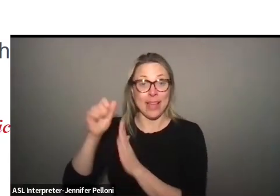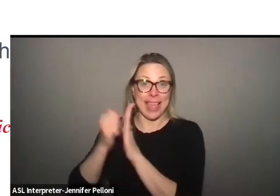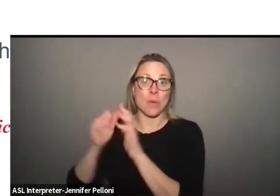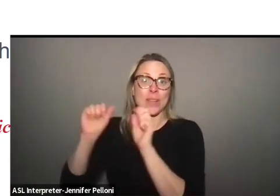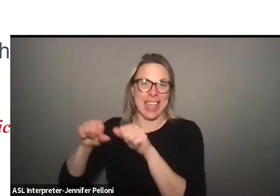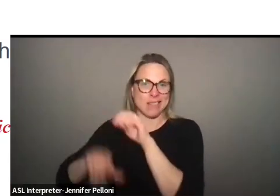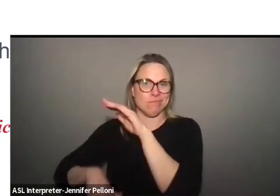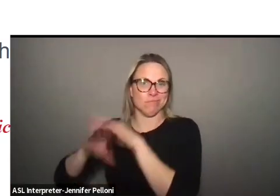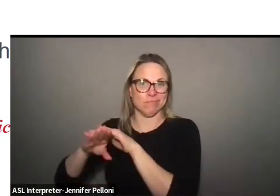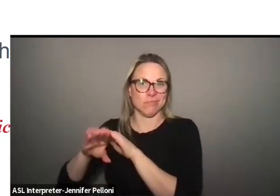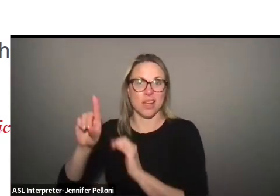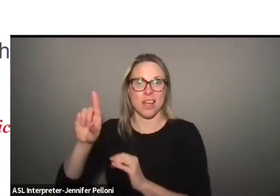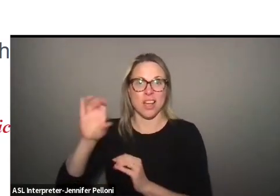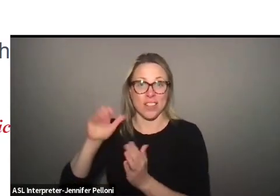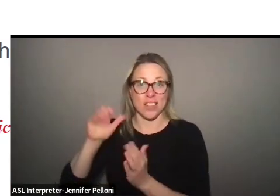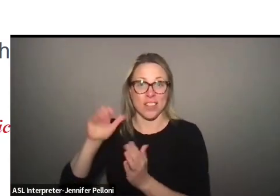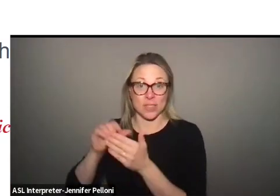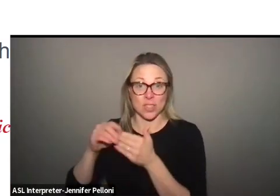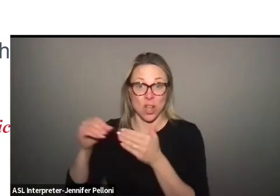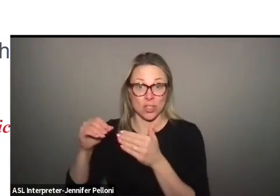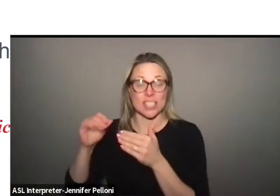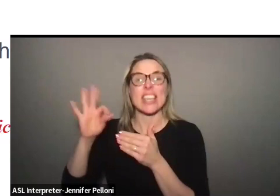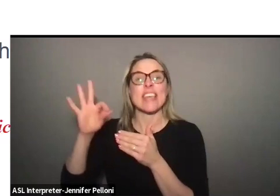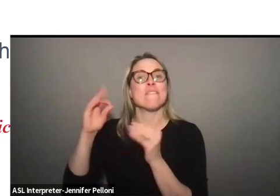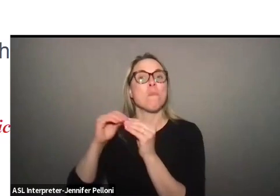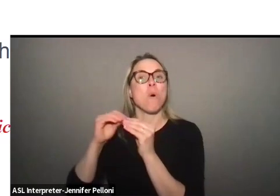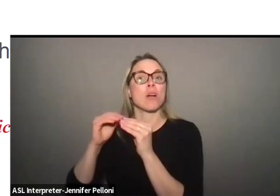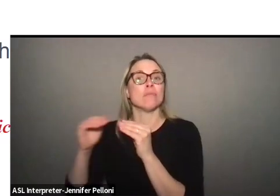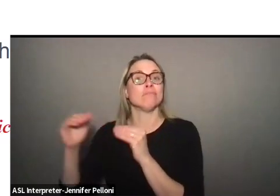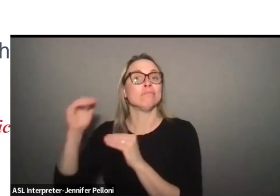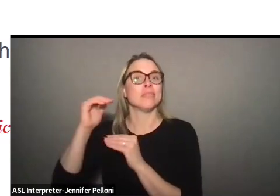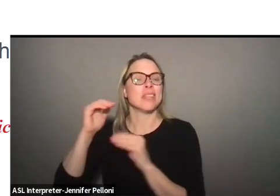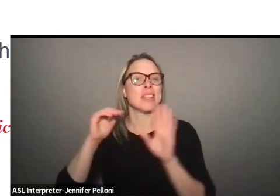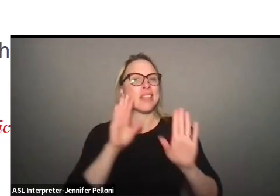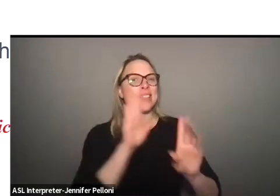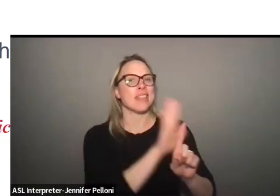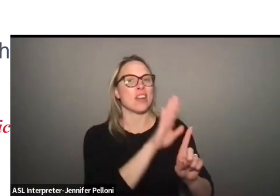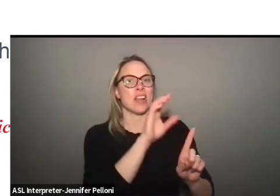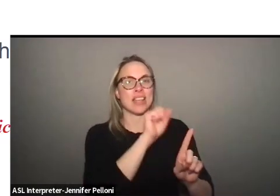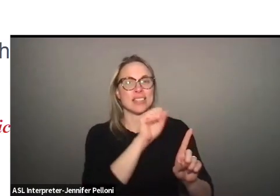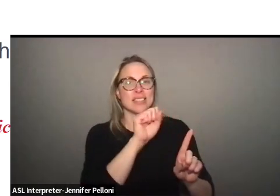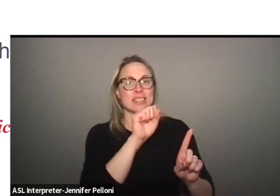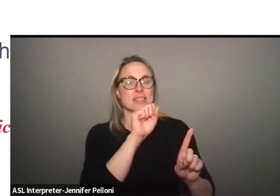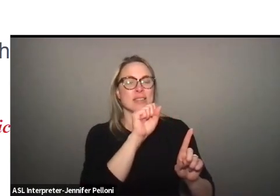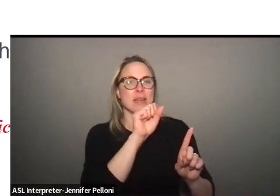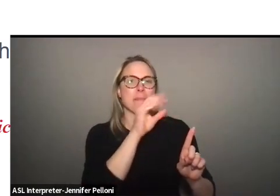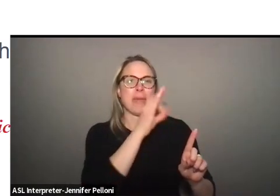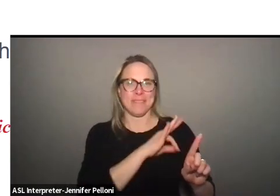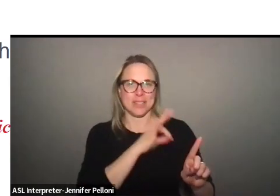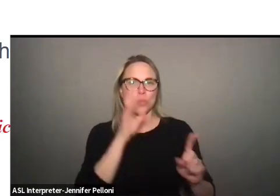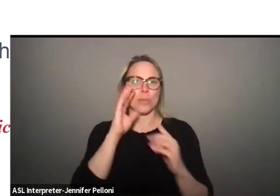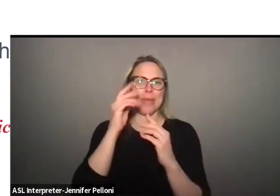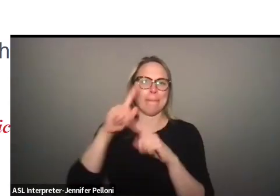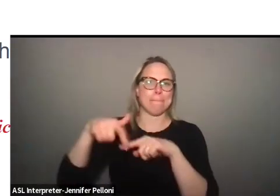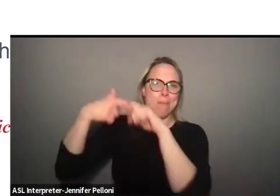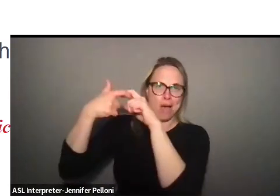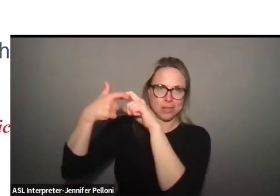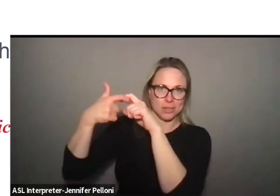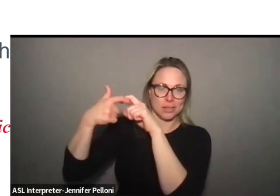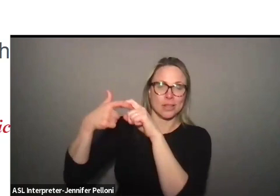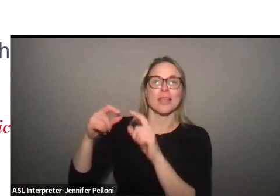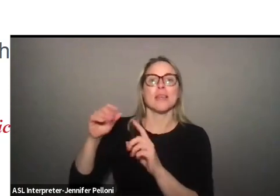$100,000. Above that limit, Social Security benefits would be put on pause. Money outside of